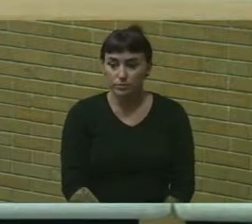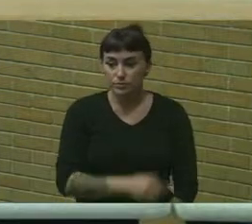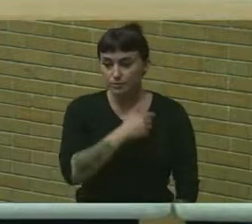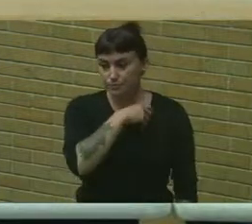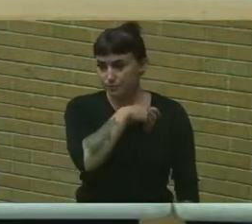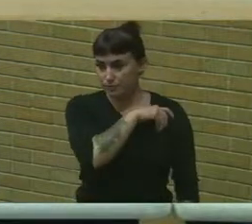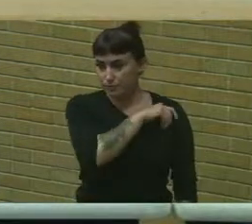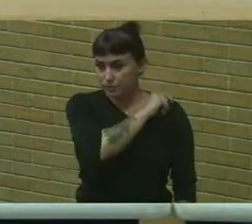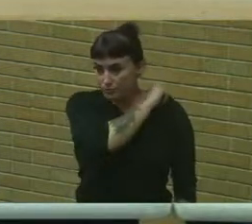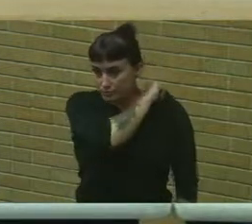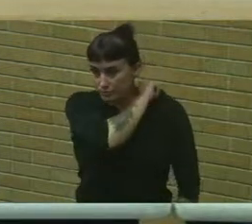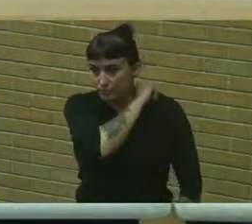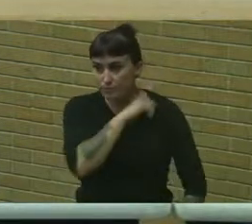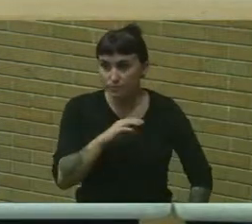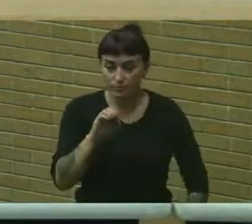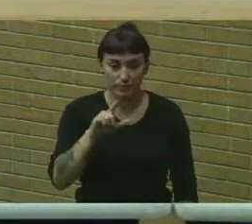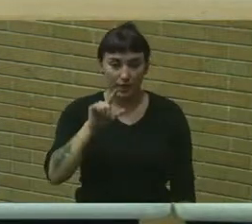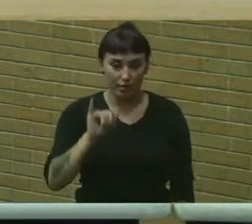Eli Futterman.